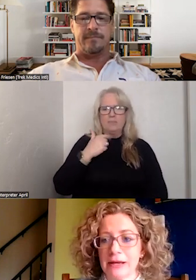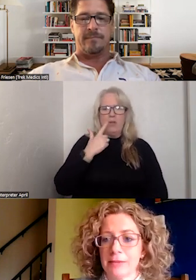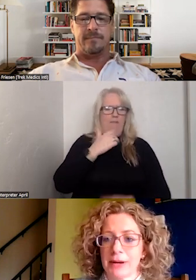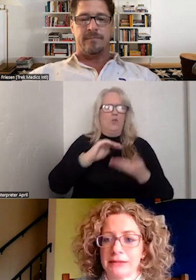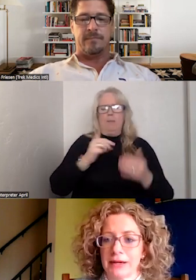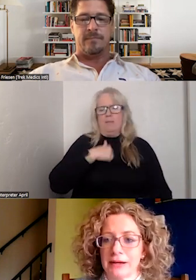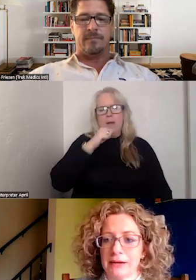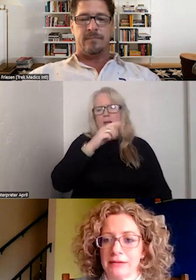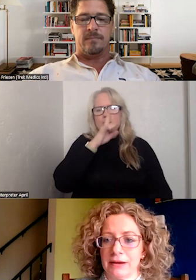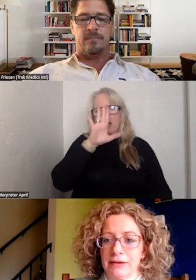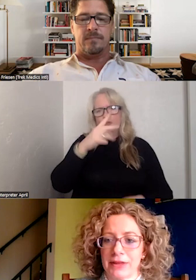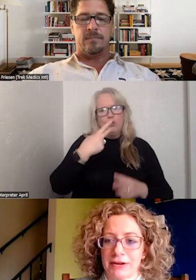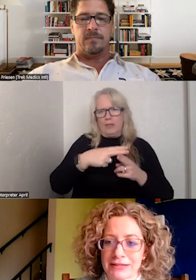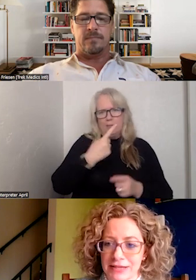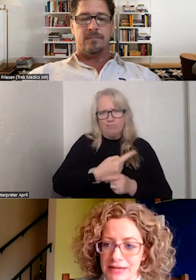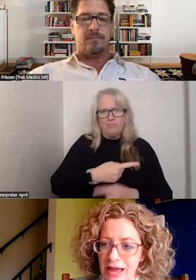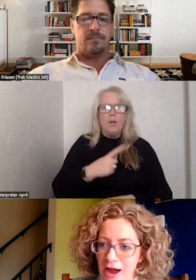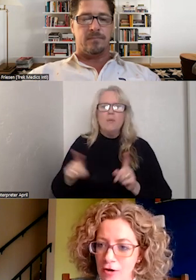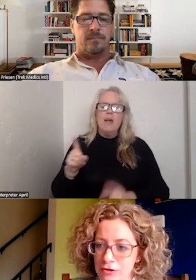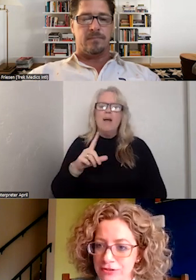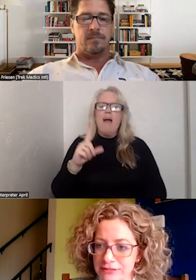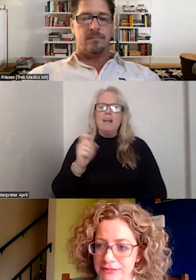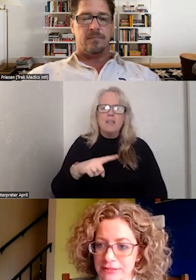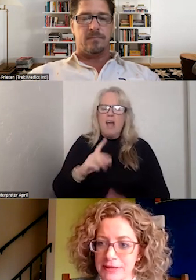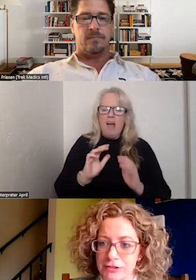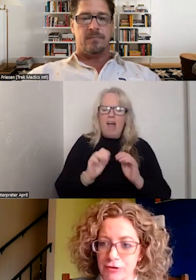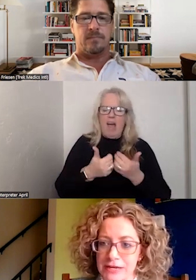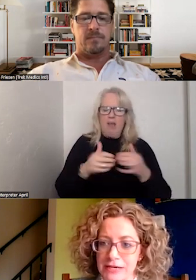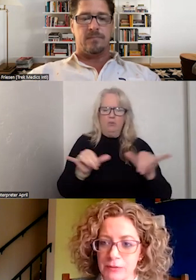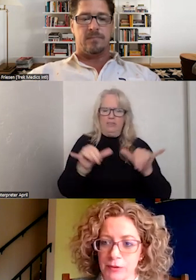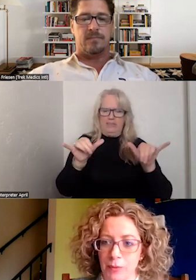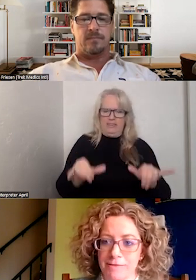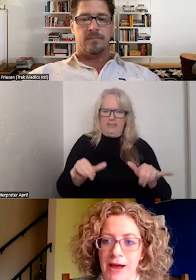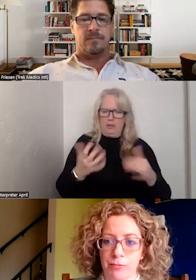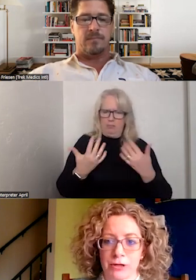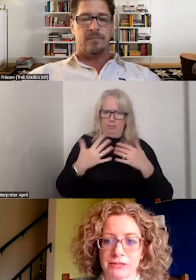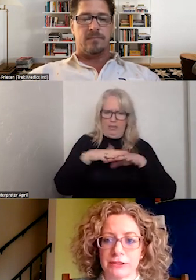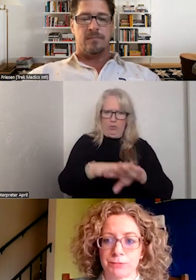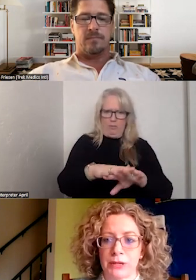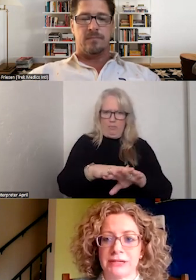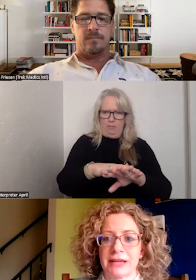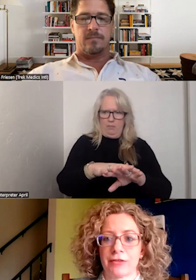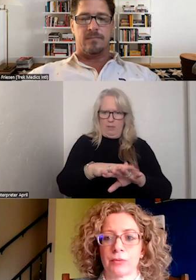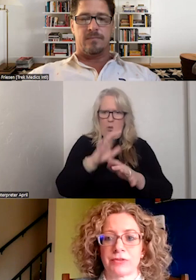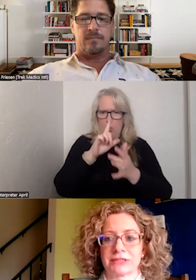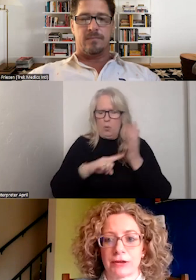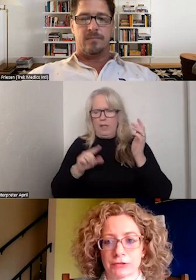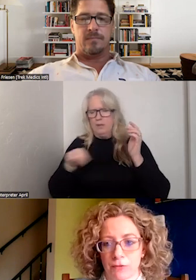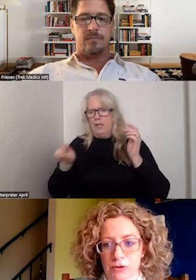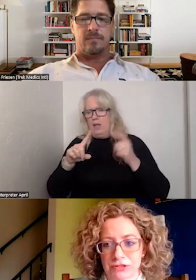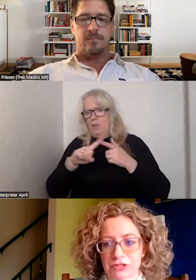name right, but they're asking, how could the system integrate with what Vibrant is putting together